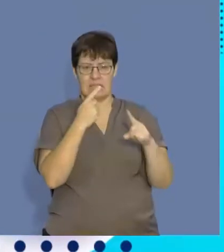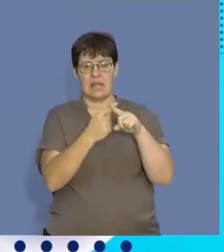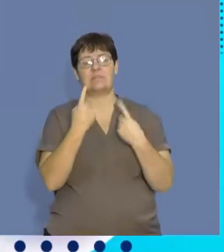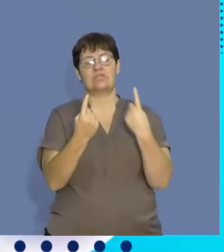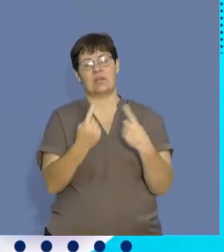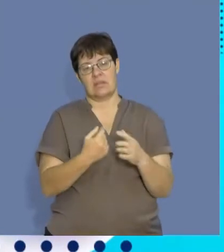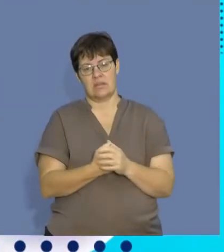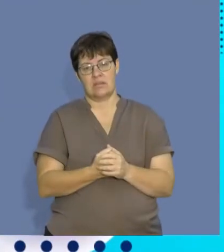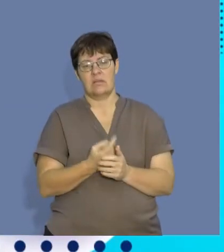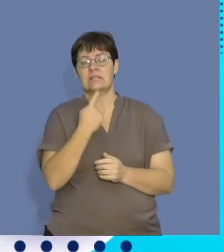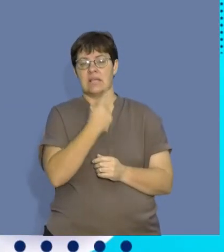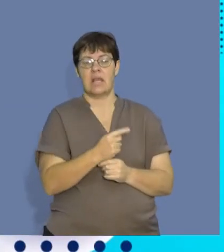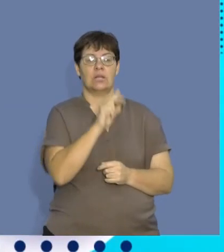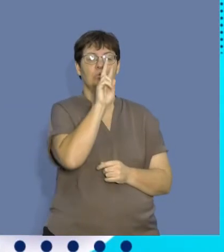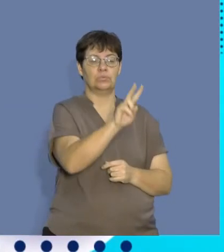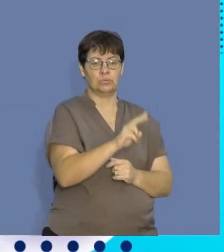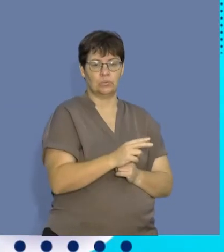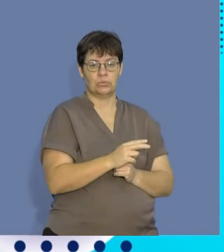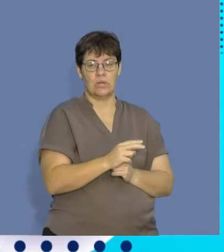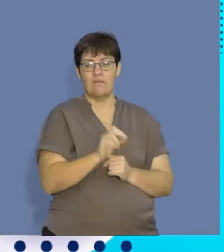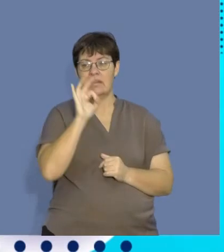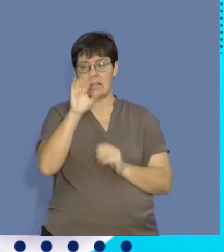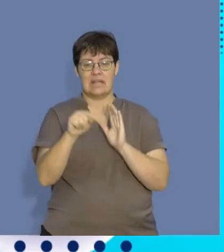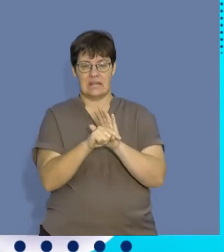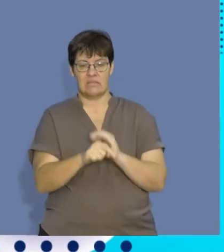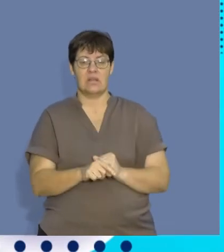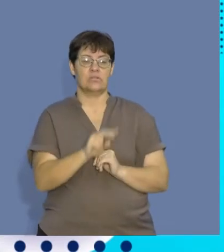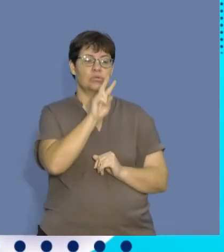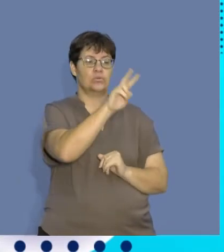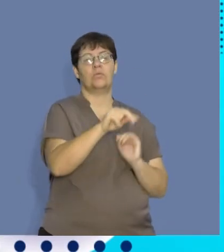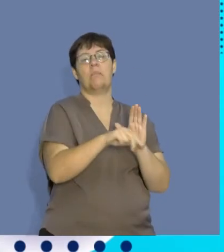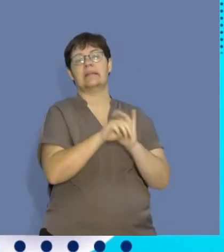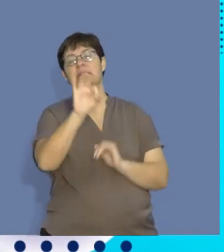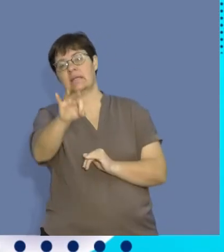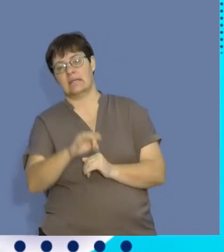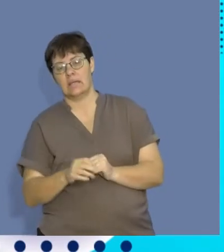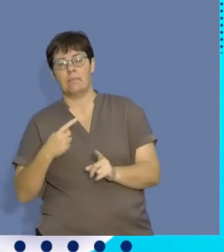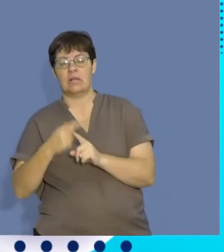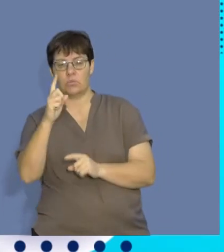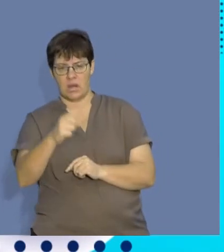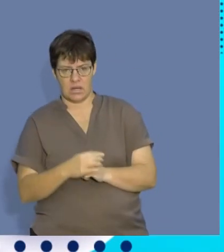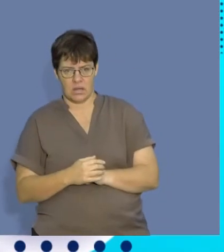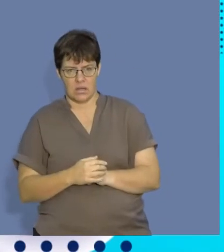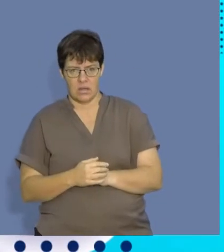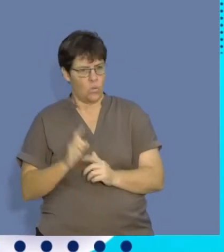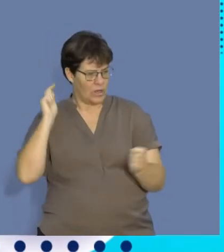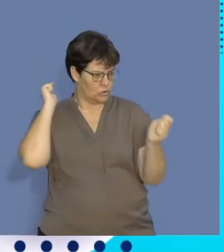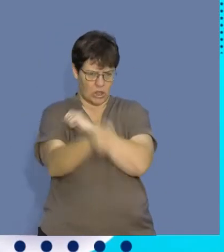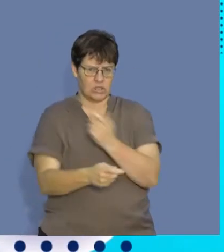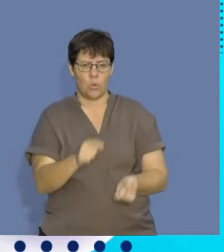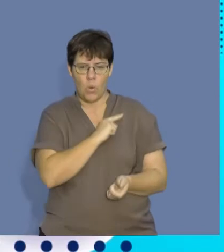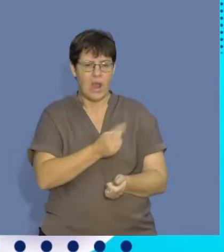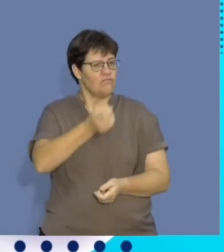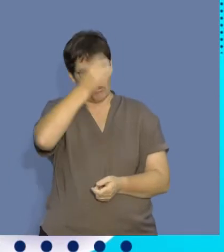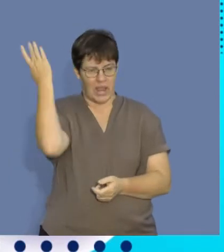two things. So you'll end up saying 2, if my 3 was negative, you'll say 2 minus 3 plus 1. You see, now you have changed the whole